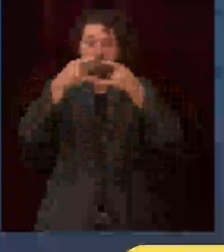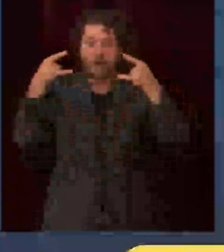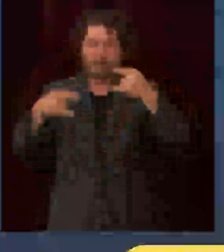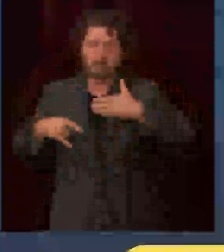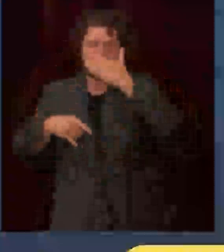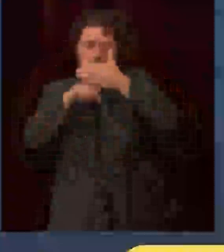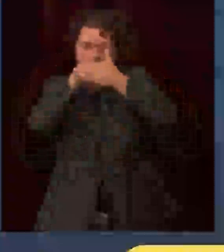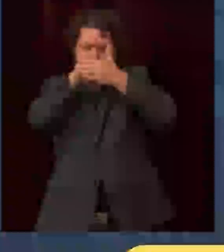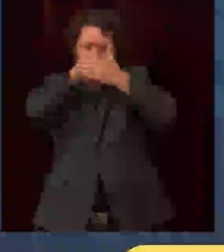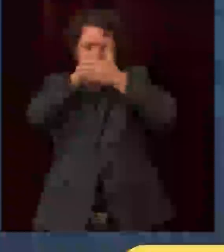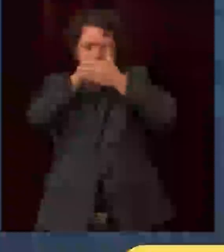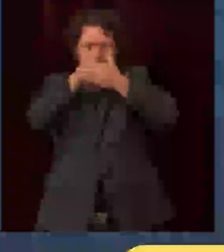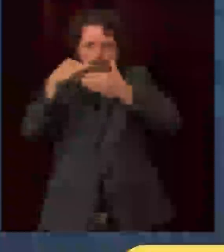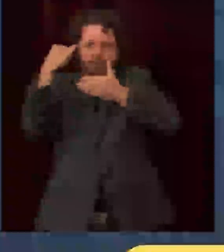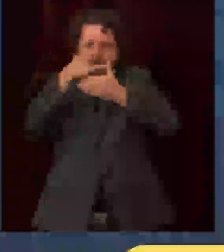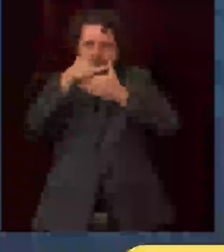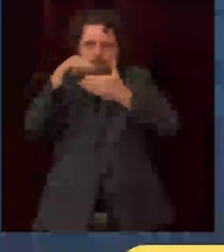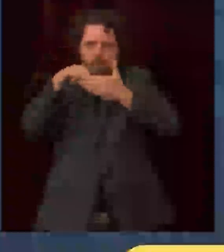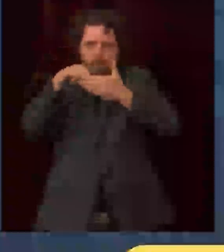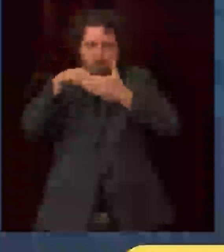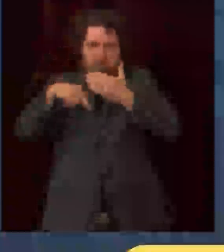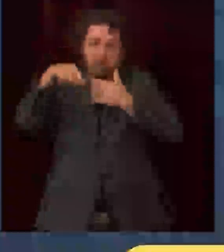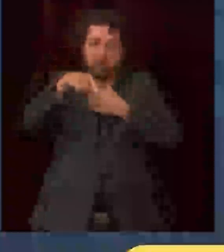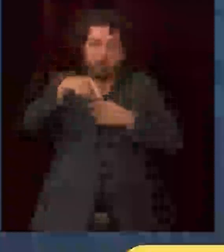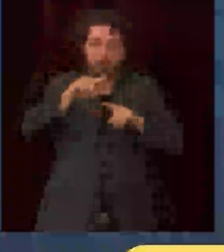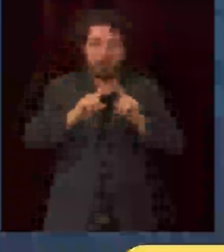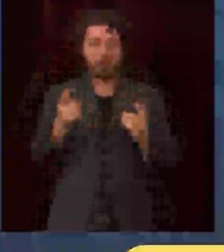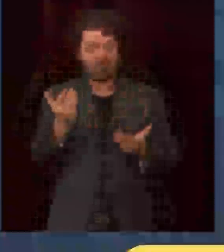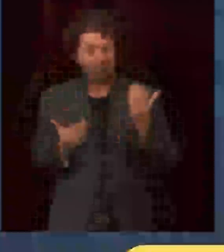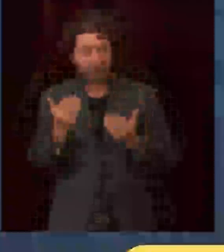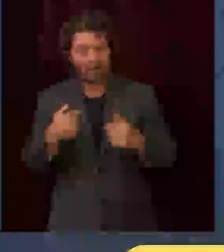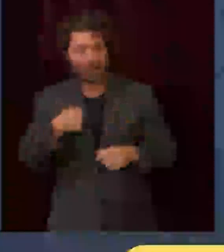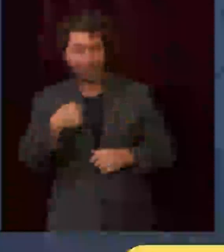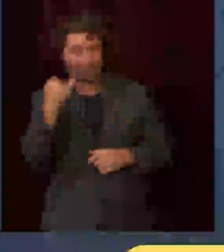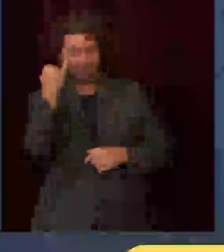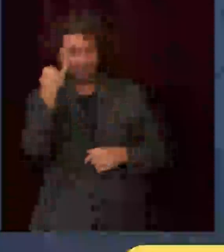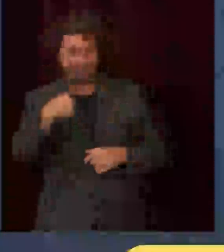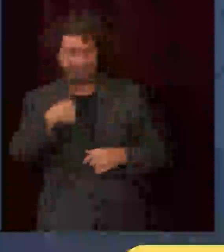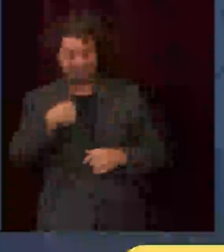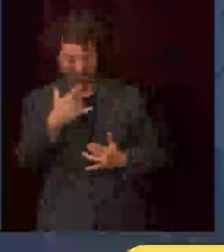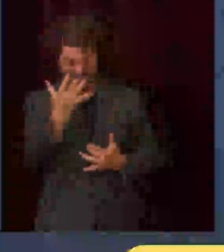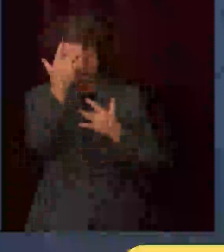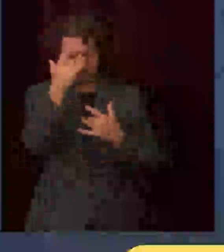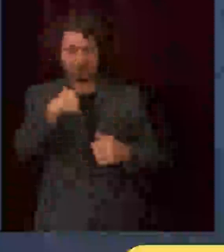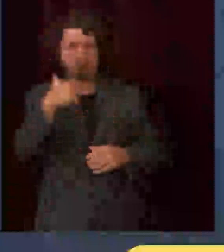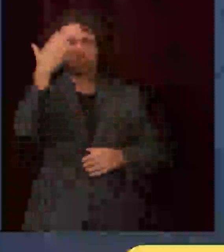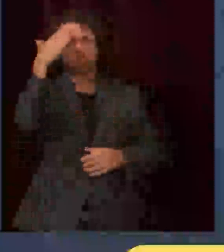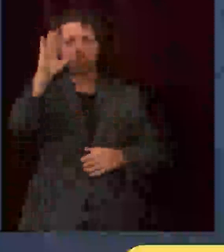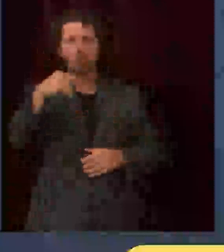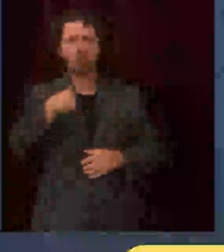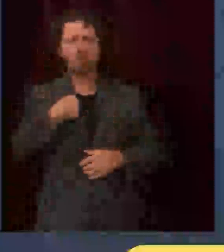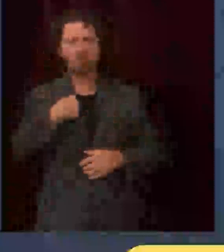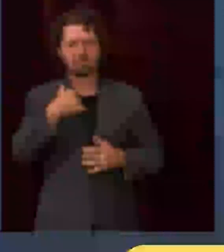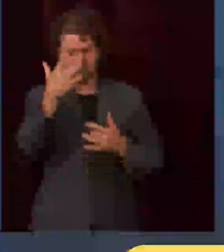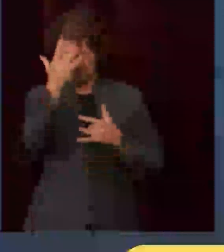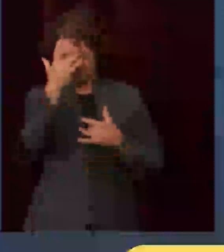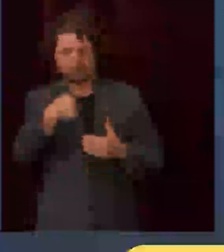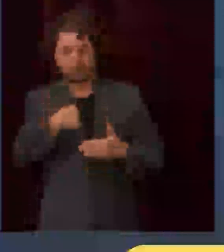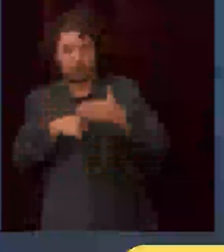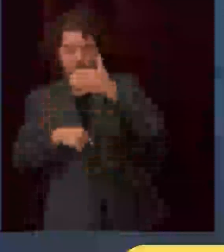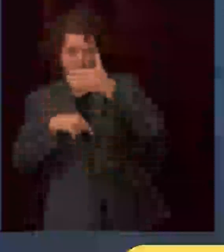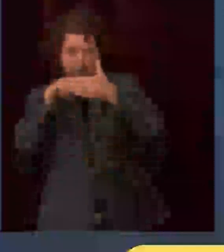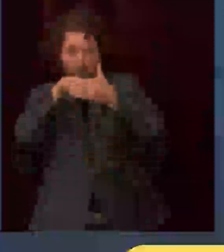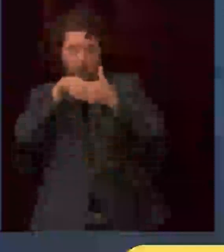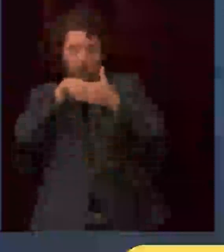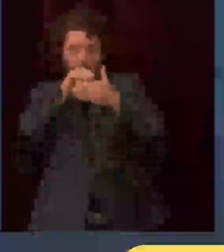potentially am infected and I'm coughing or sneezing, a mask on me helps stop many of those droplets. Not perfect, not all